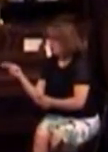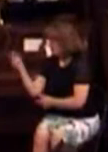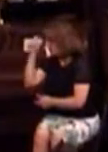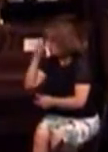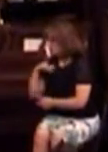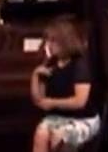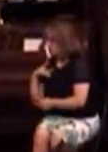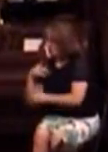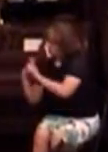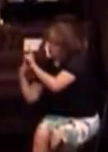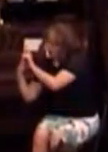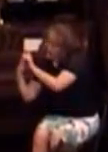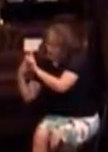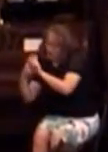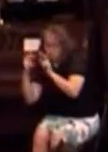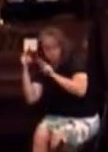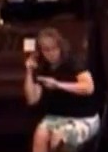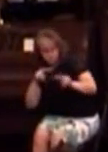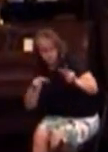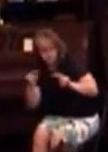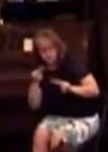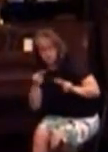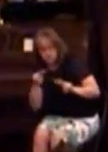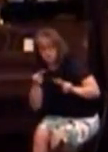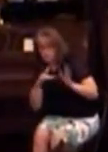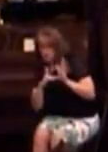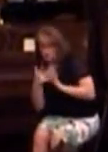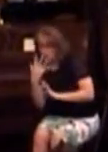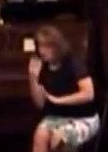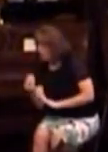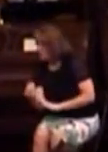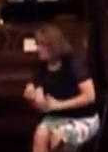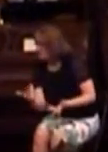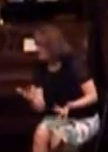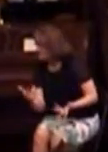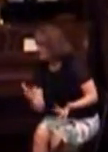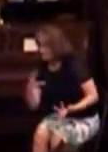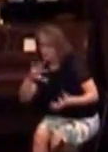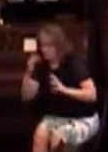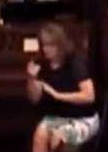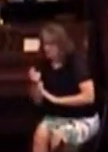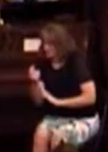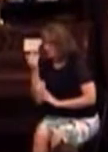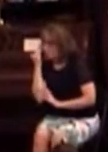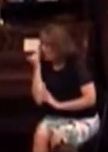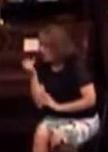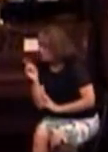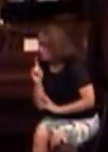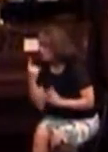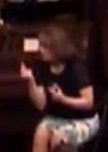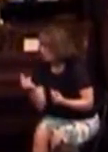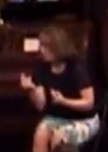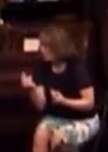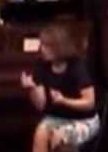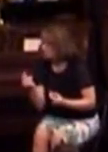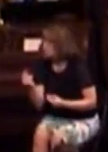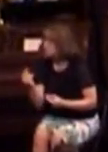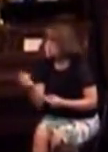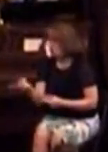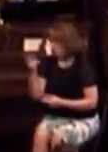look. And he's gone. There's a little bit of confusion there for them. And they run back. They tell the others, hey, Jesus is